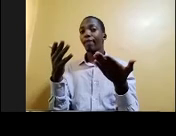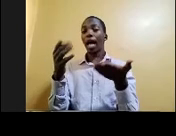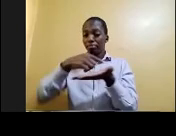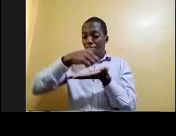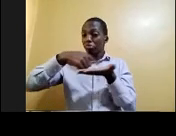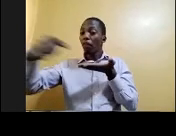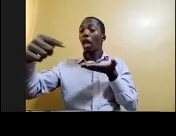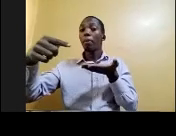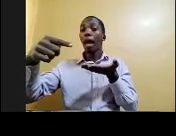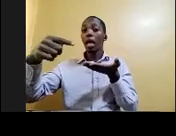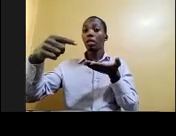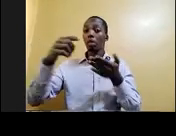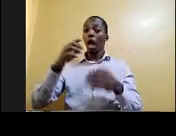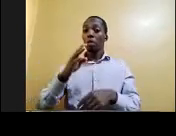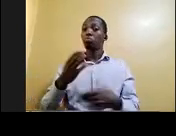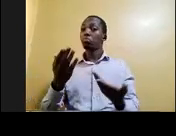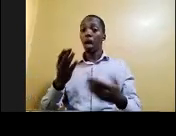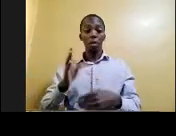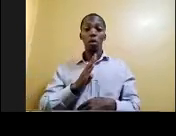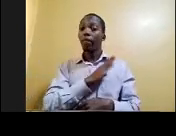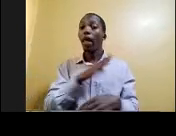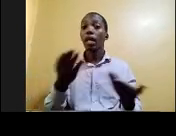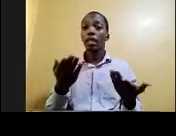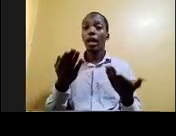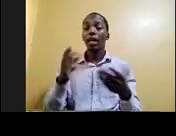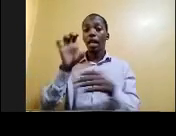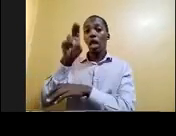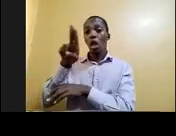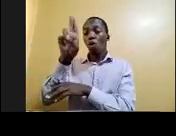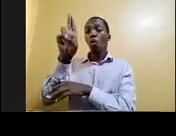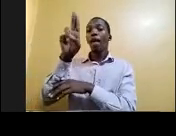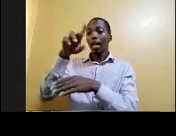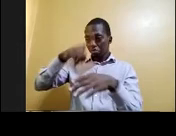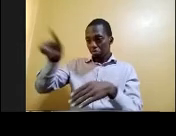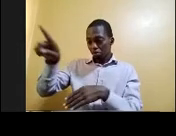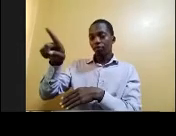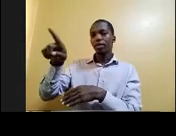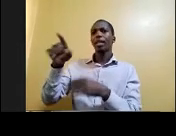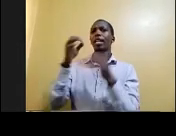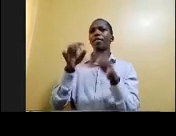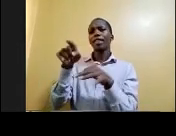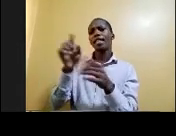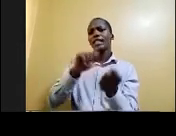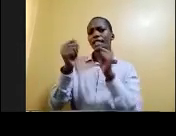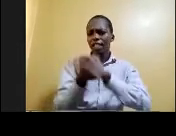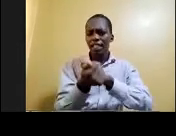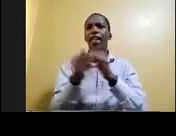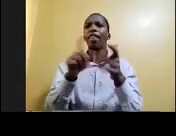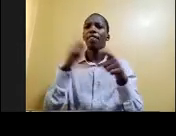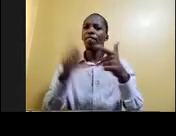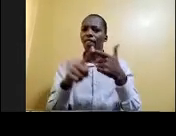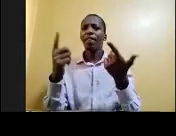the EU recognizes as equivalent. In future, that's going to change. The equivalence concept will no longer